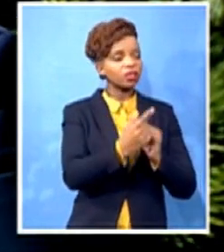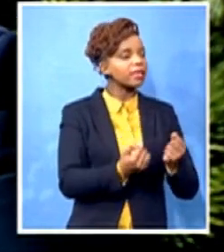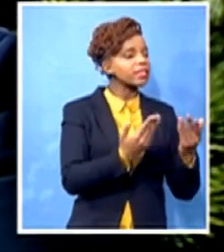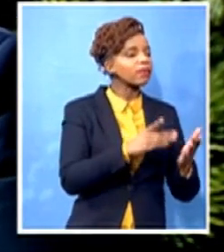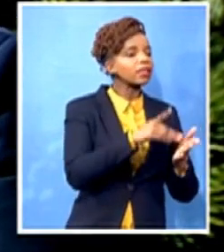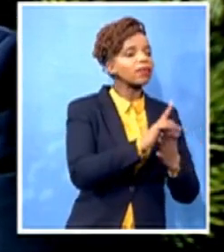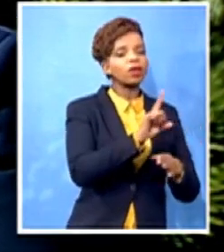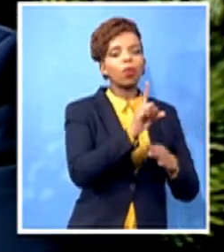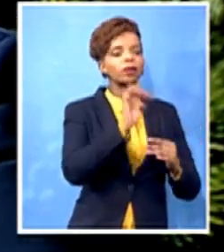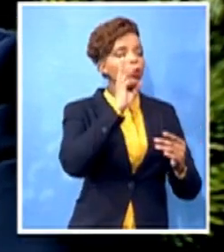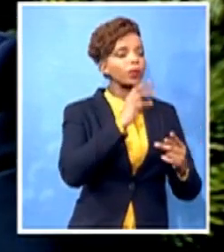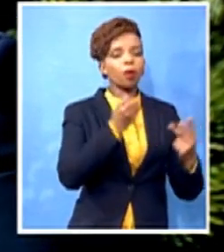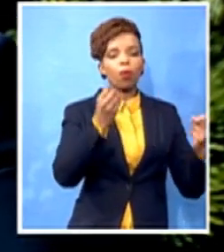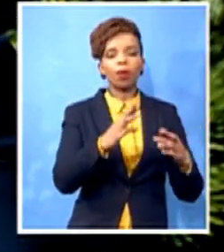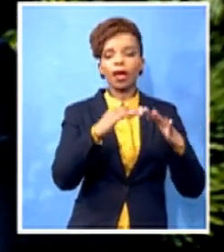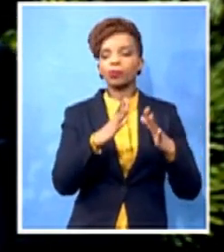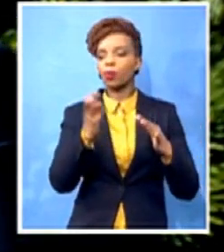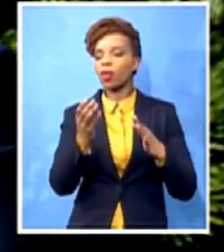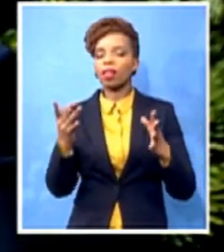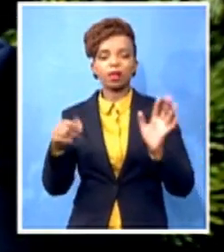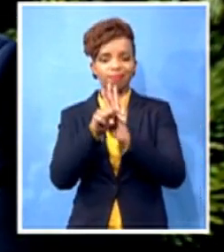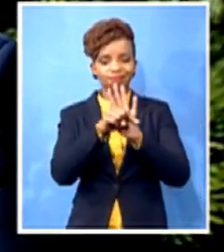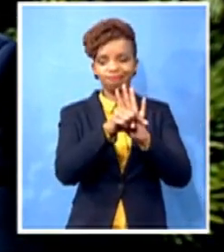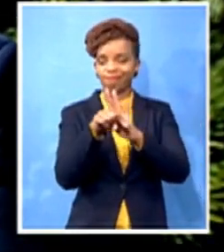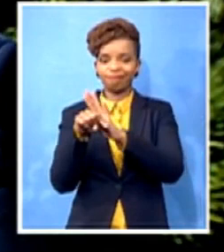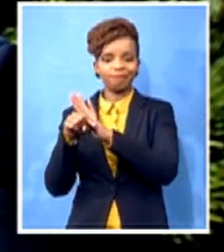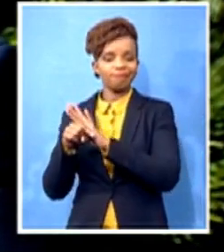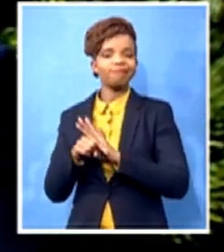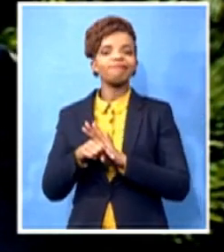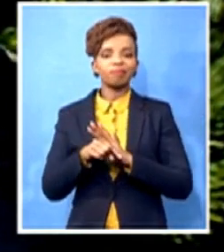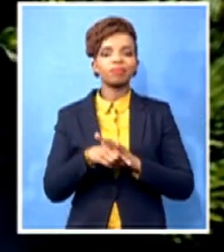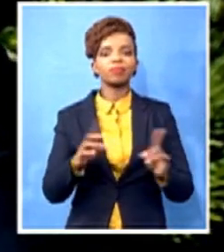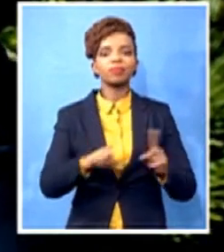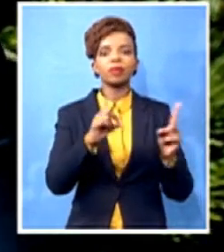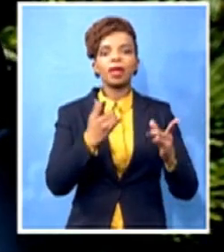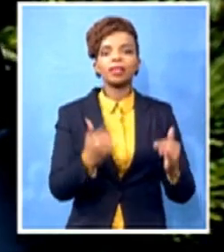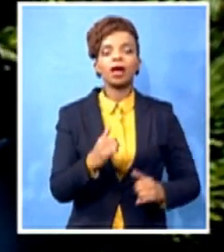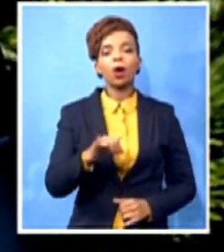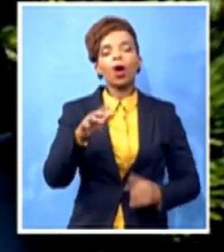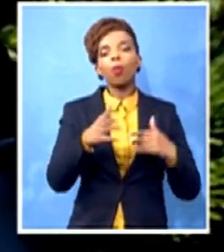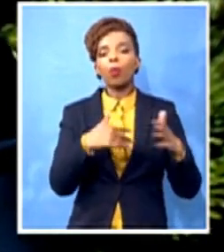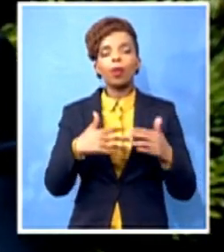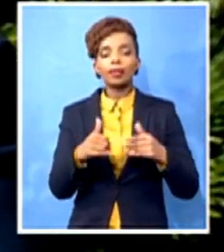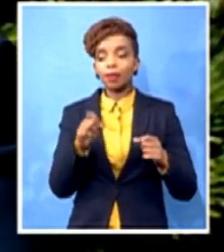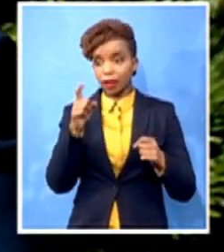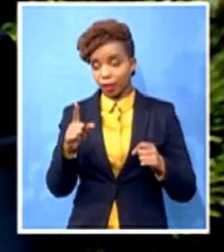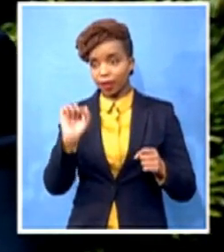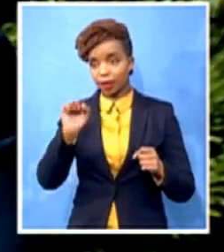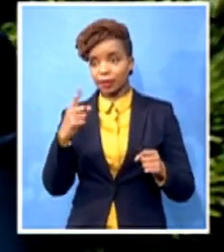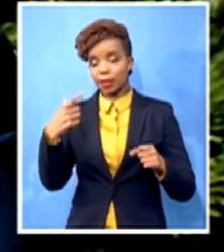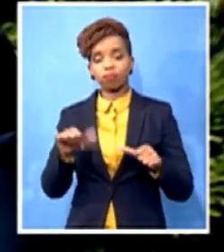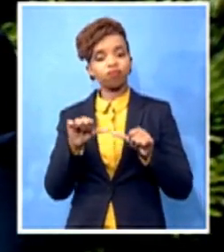that suggests is that although the administration had remained resilient for a long time, it has arrived at a level where